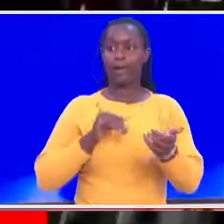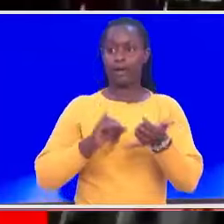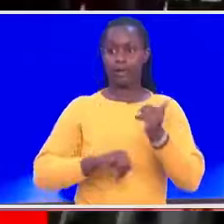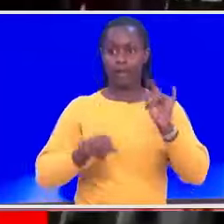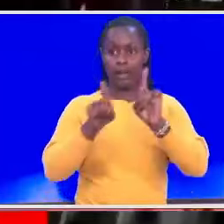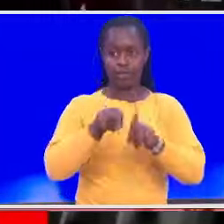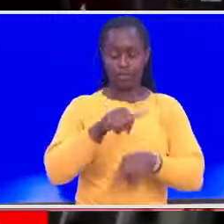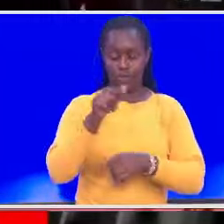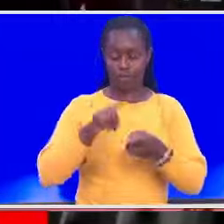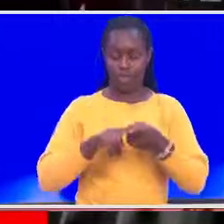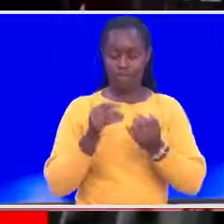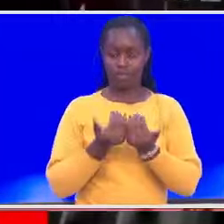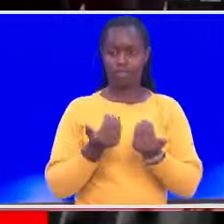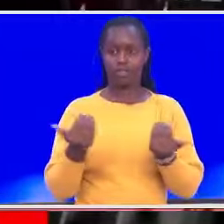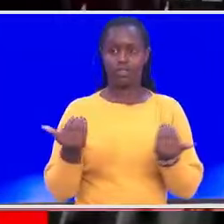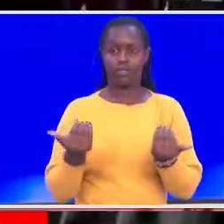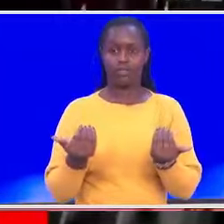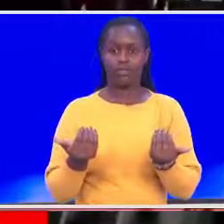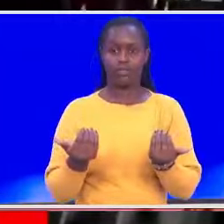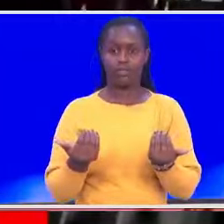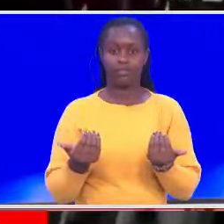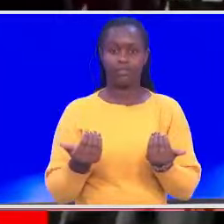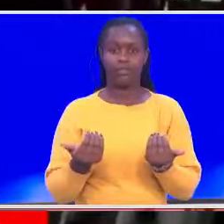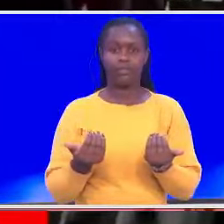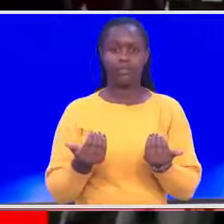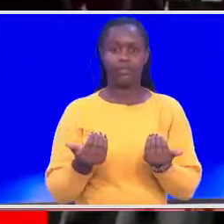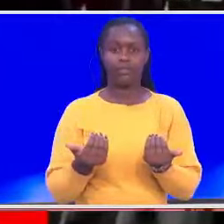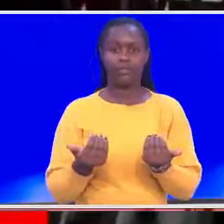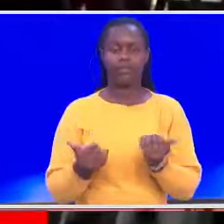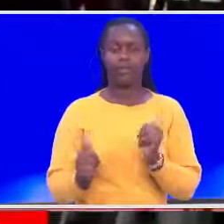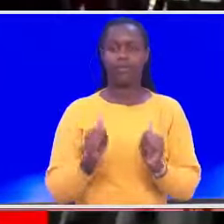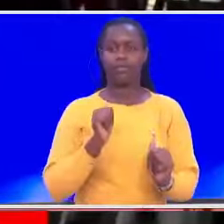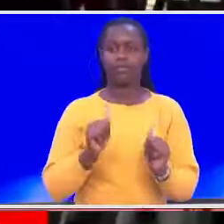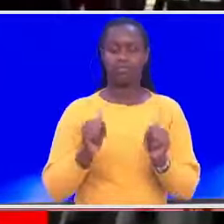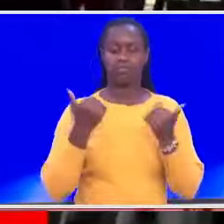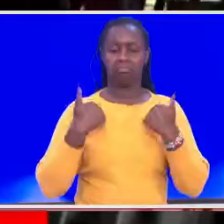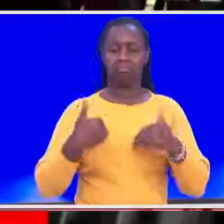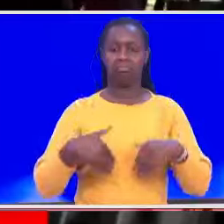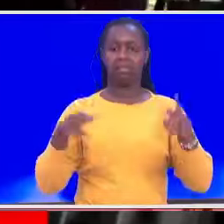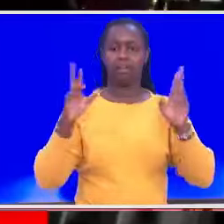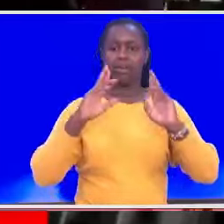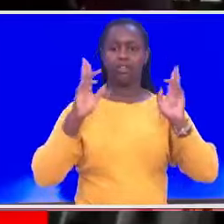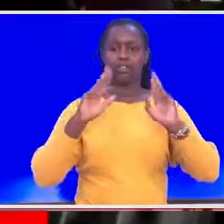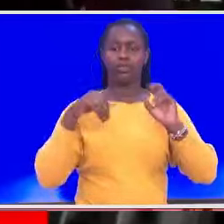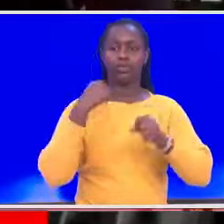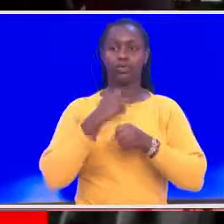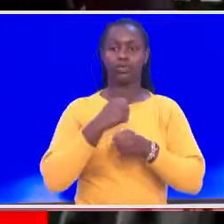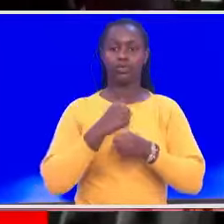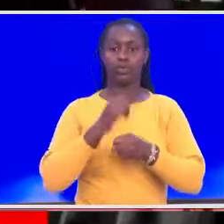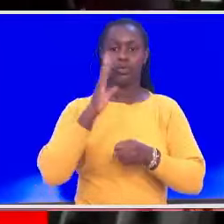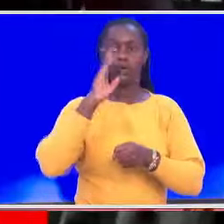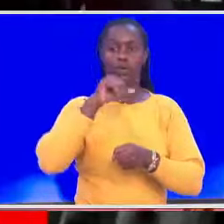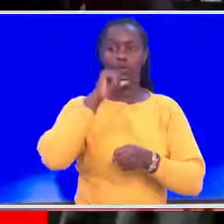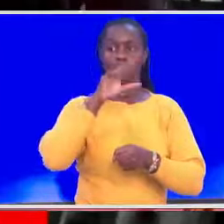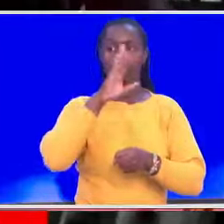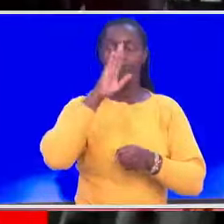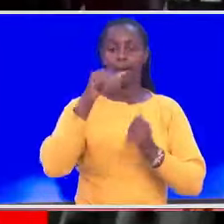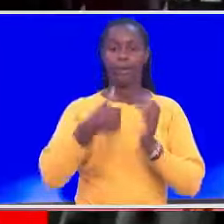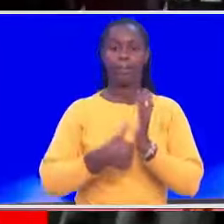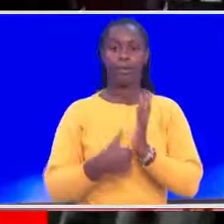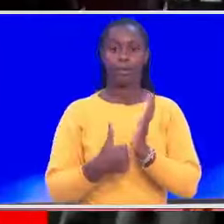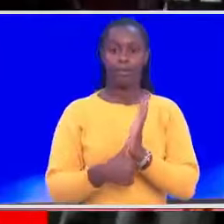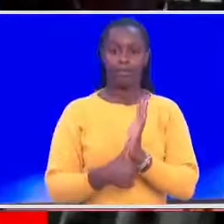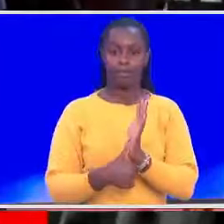other children, which I am more than ready to do, and it will not be a problem.